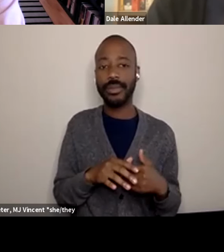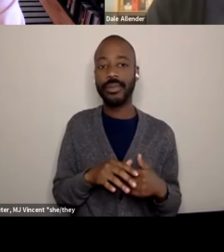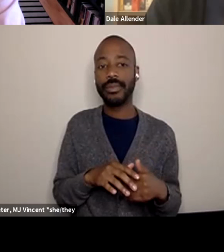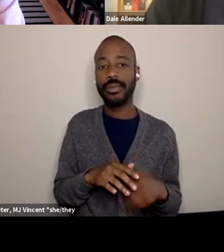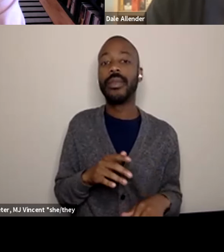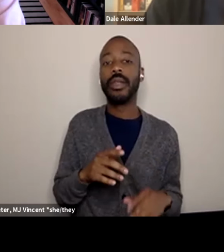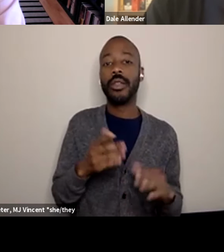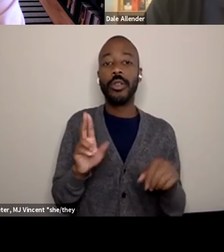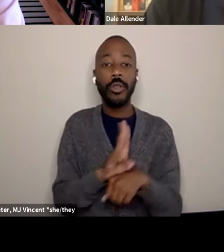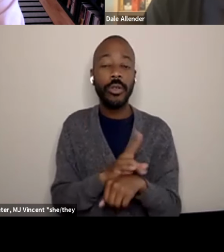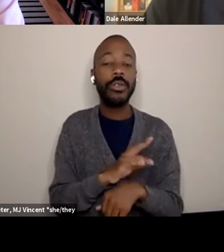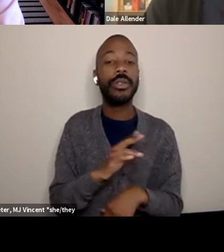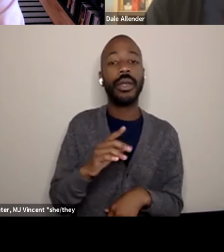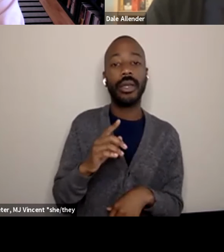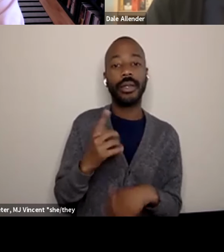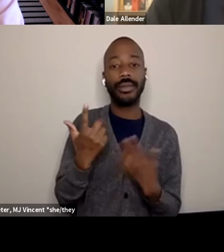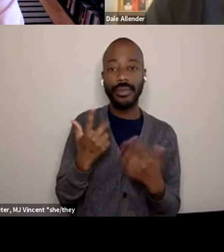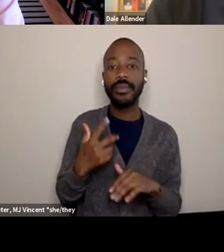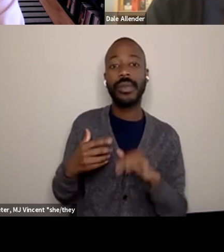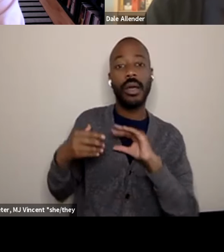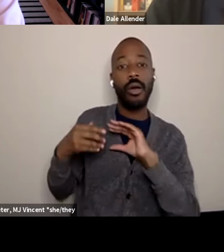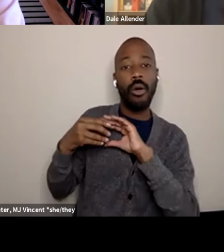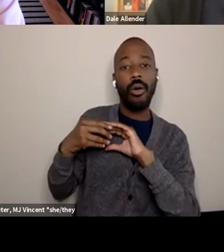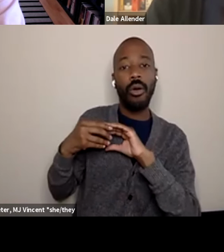autobiographical accounts, oral histories, and